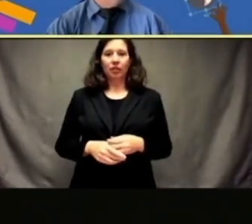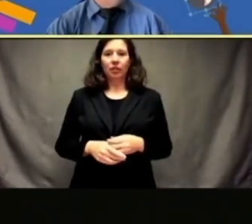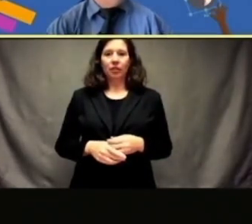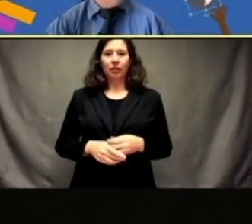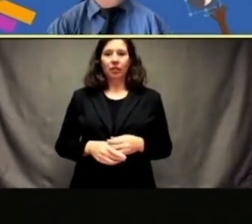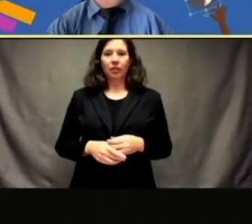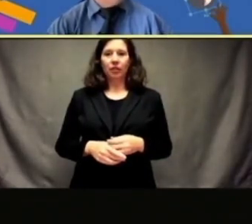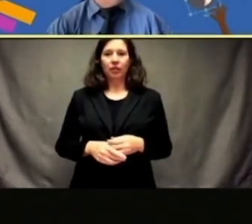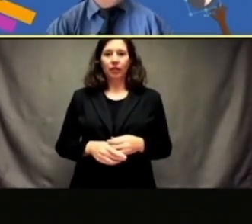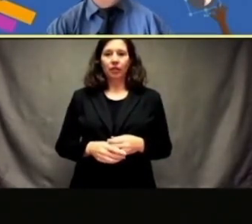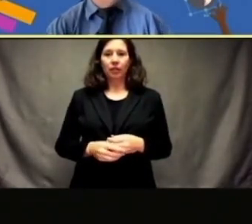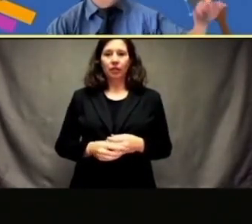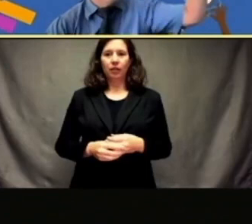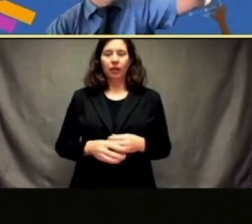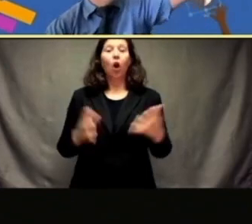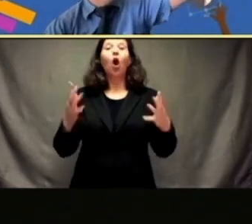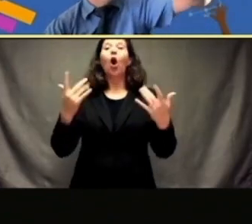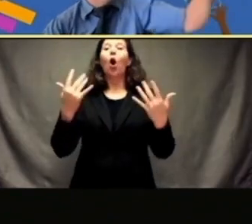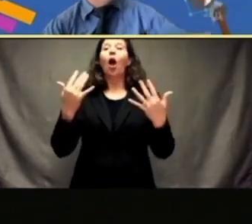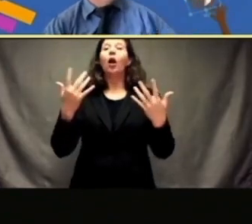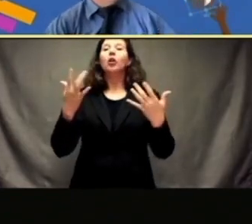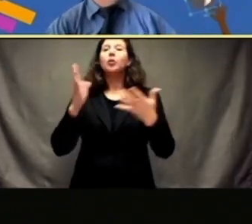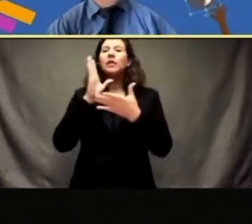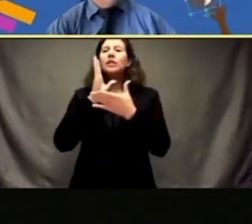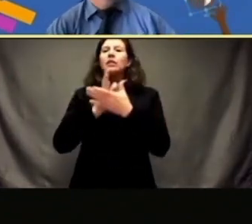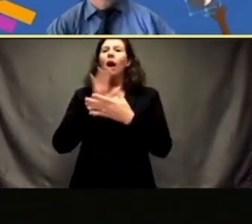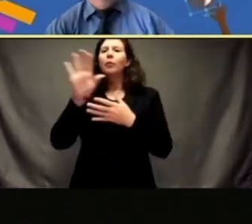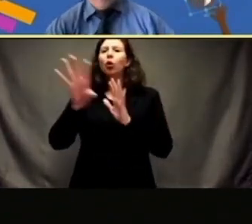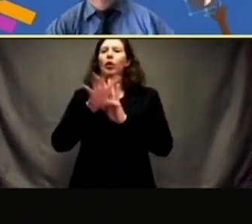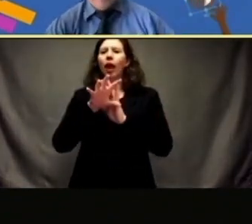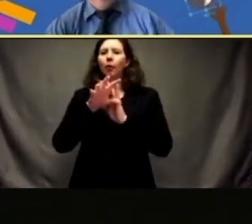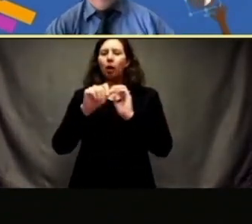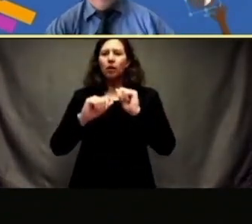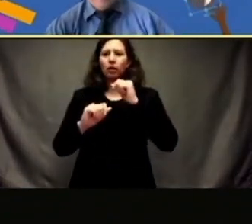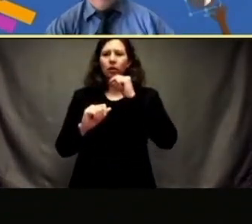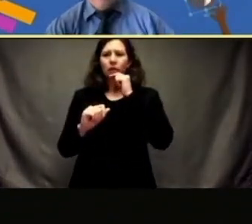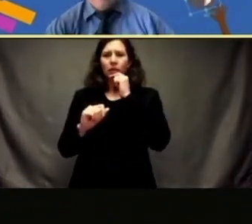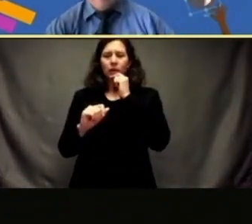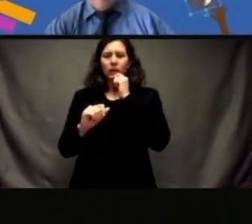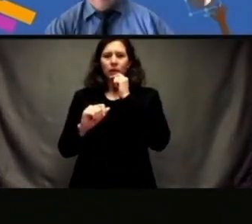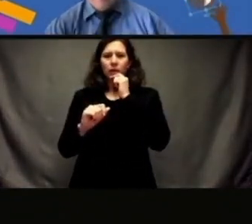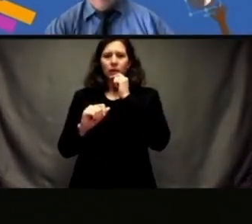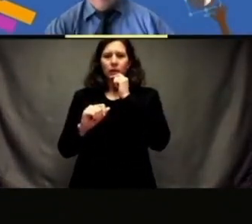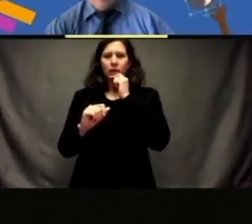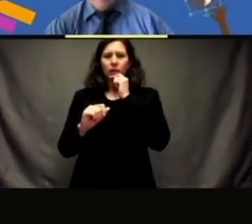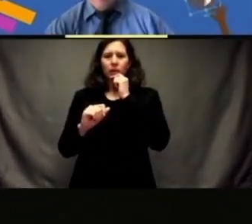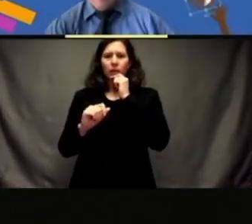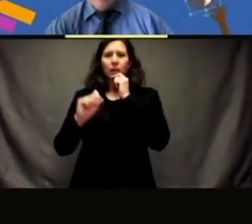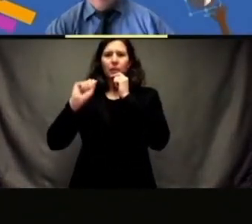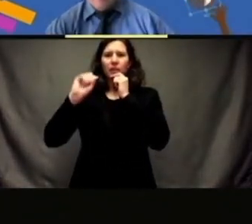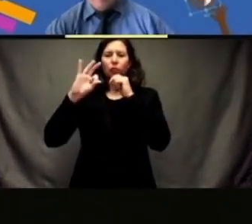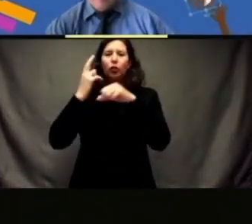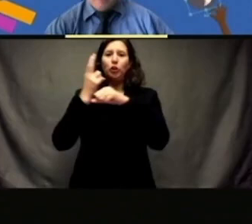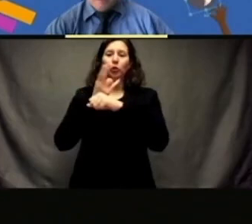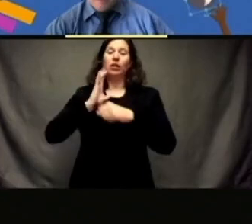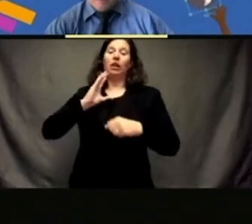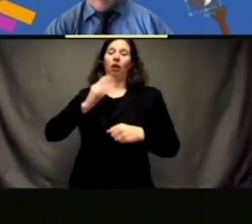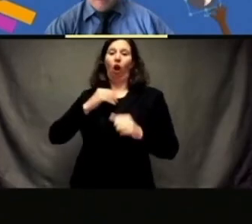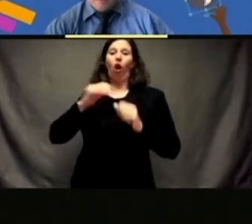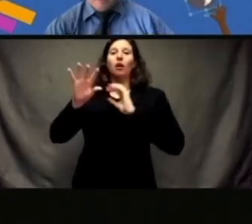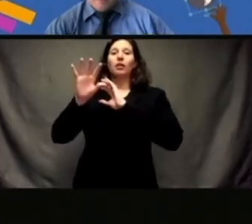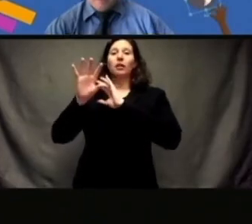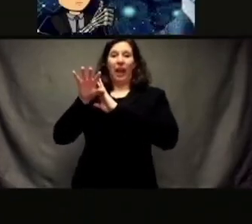I think you have to stop your camera. Oh, yes, you're right. Because if we're using our camera